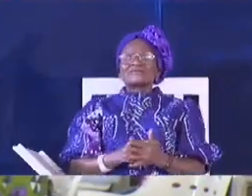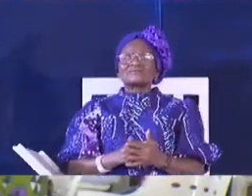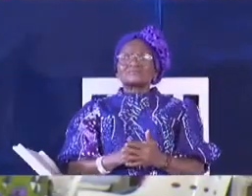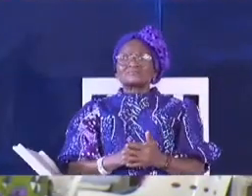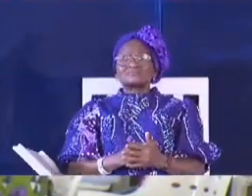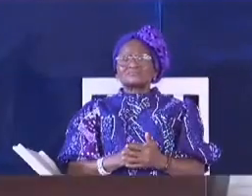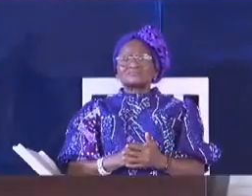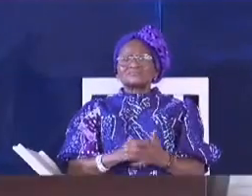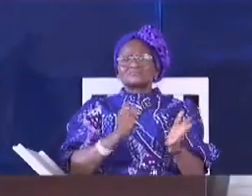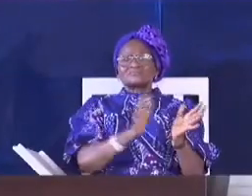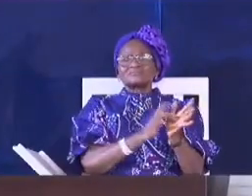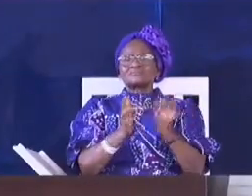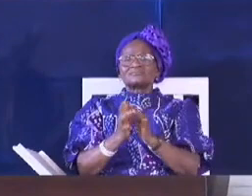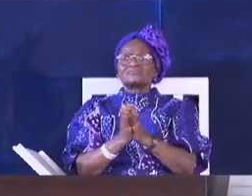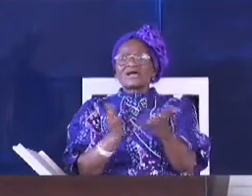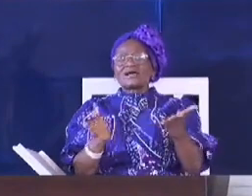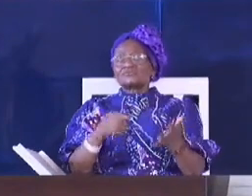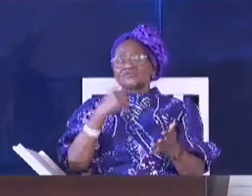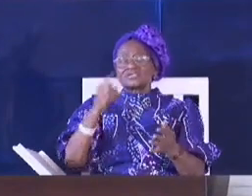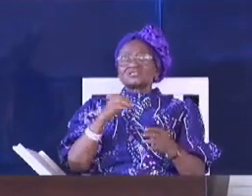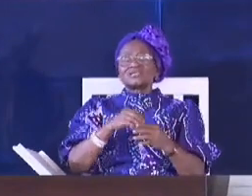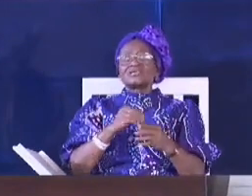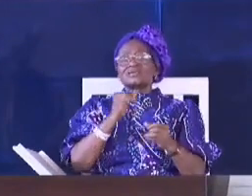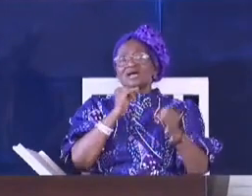The Bible says in